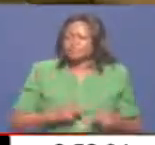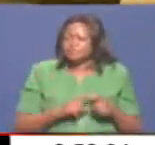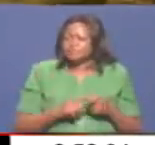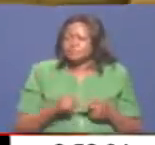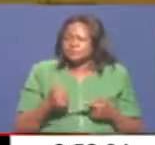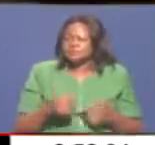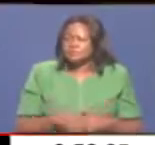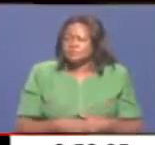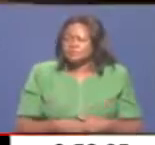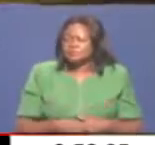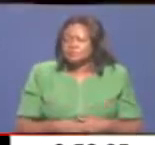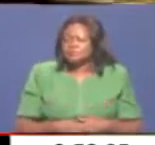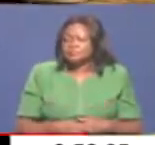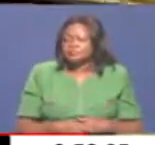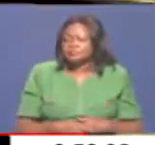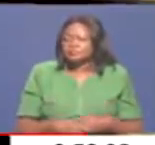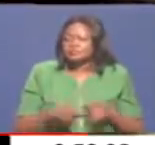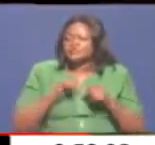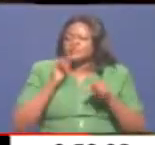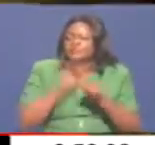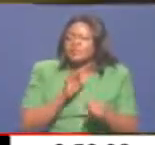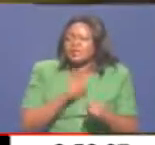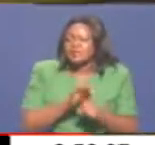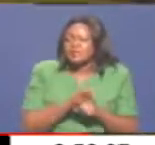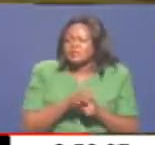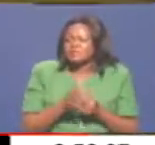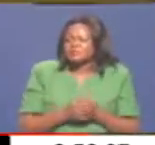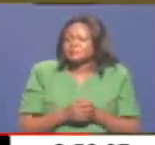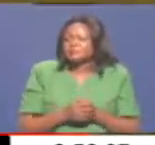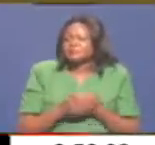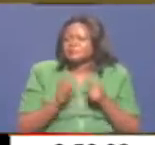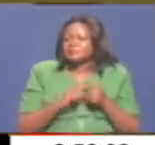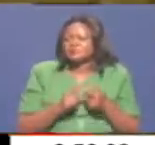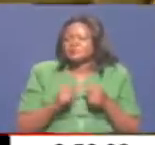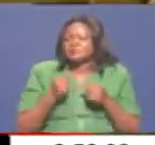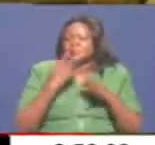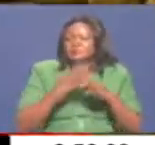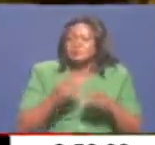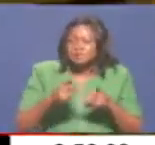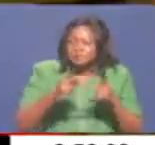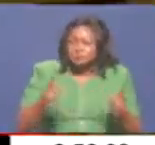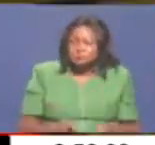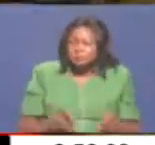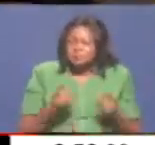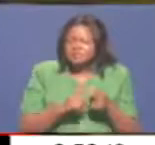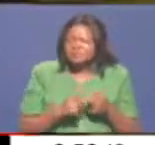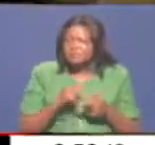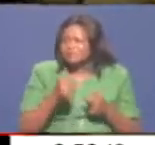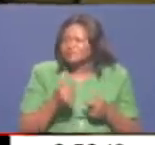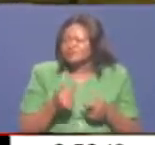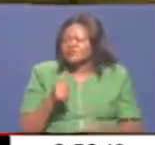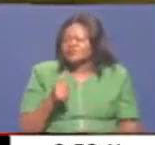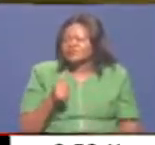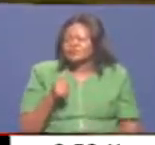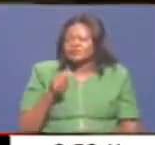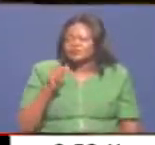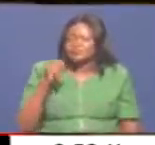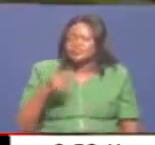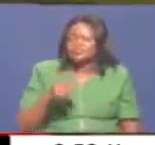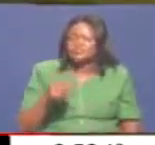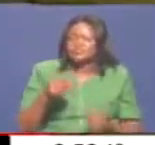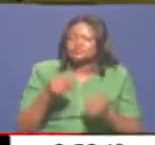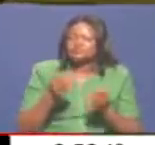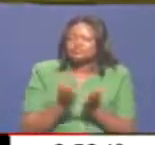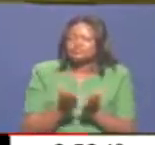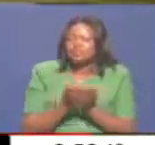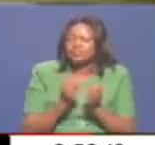rest. If you're many, if this is a group tour, you can of course share this place. We have an ashtray with a small table. Here